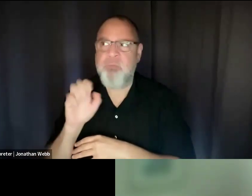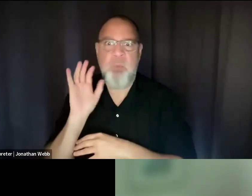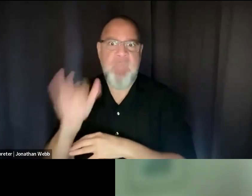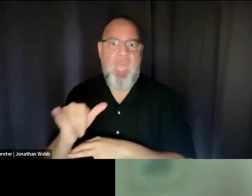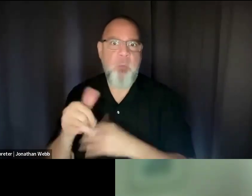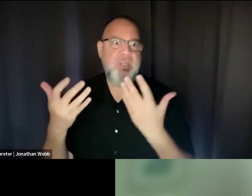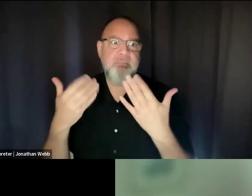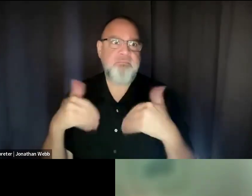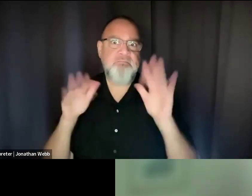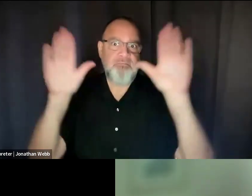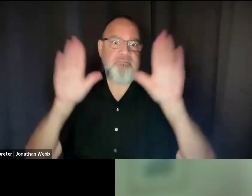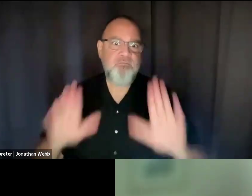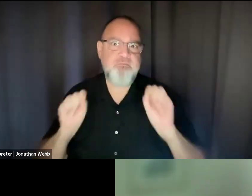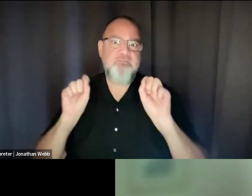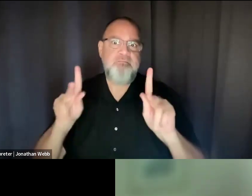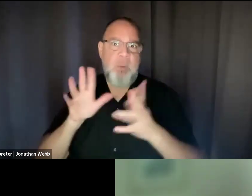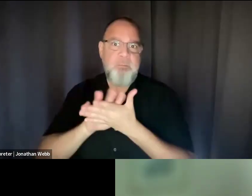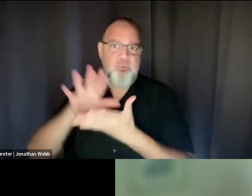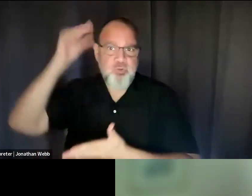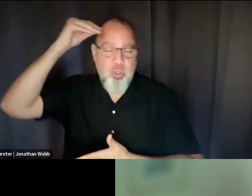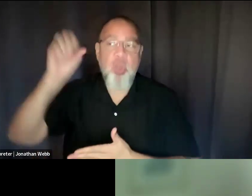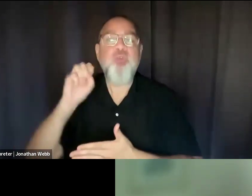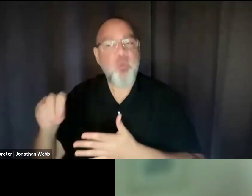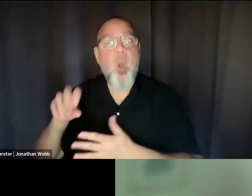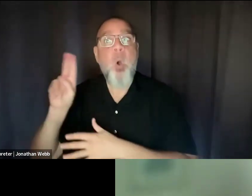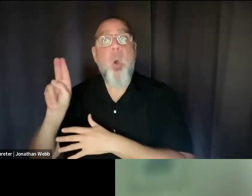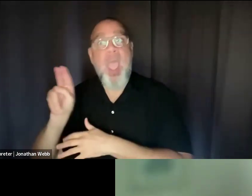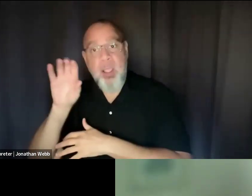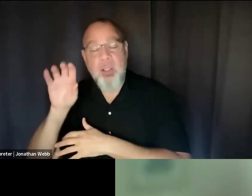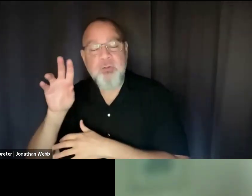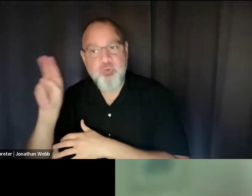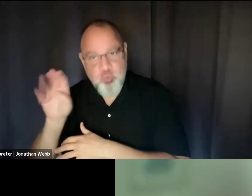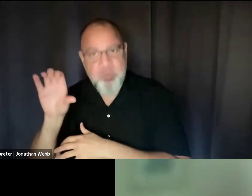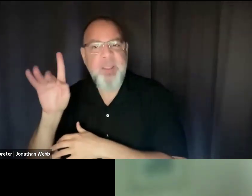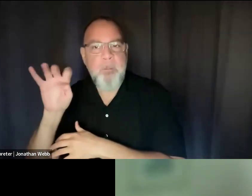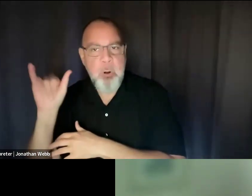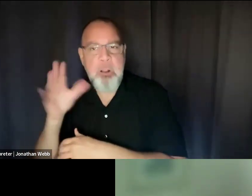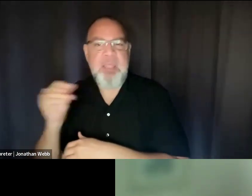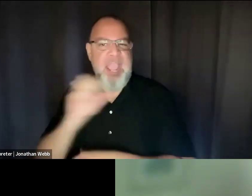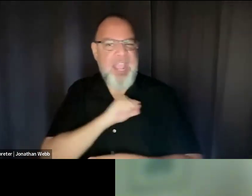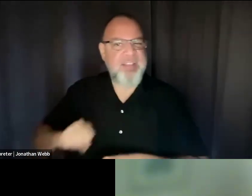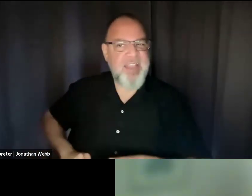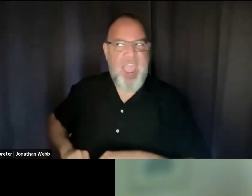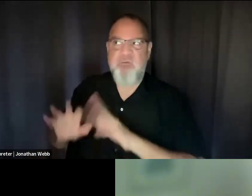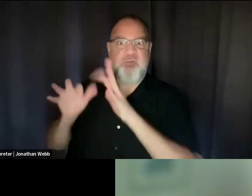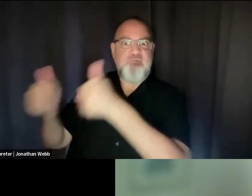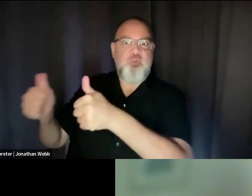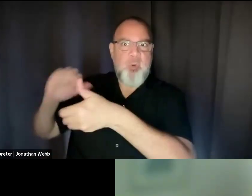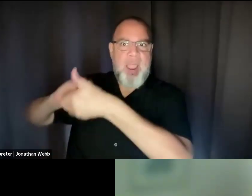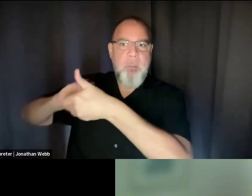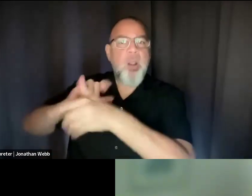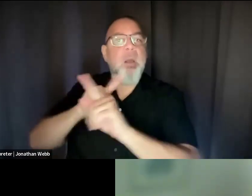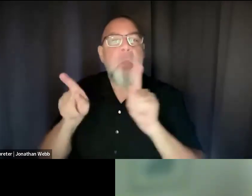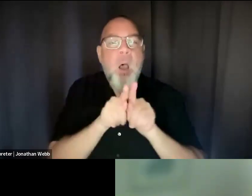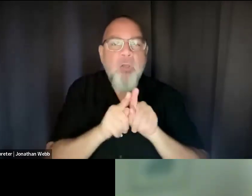is sort of, beyond sort of Berkeley, Stanford, even though they're, accelerator partners, you know, um, we're constantly in conversations